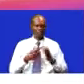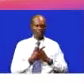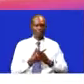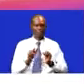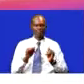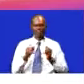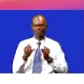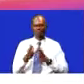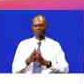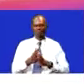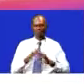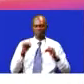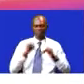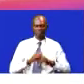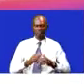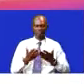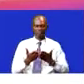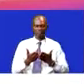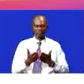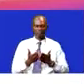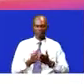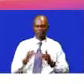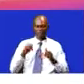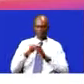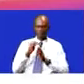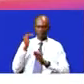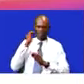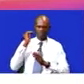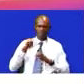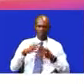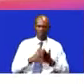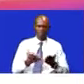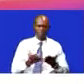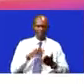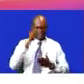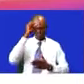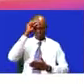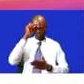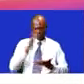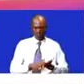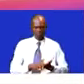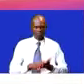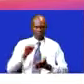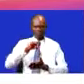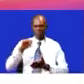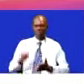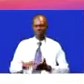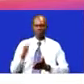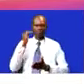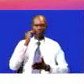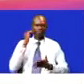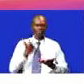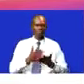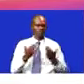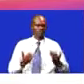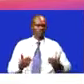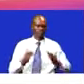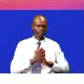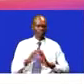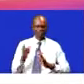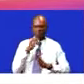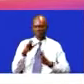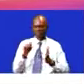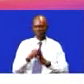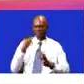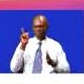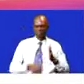geko manyien, wachako gi wenge geko mag Siaya County kama koro ni to piny wacho mar kaunti nero ma Siaya koro ni to koni